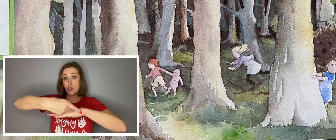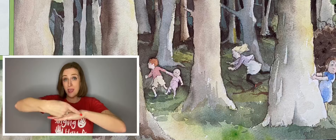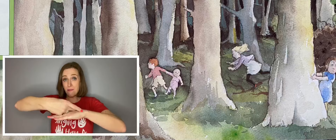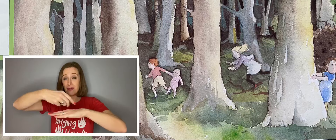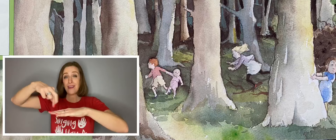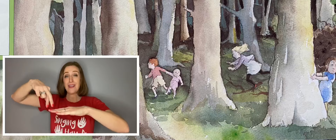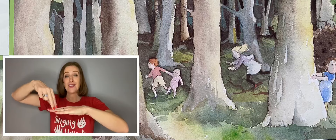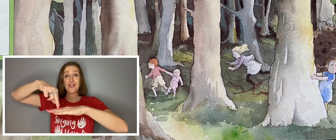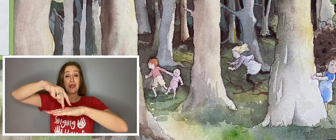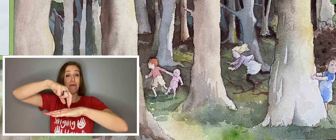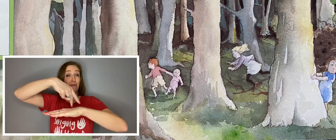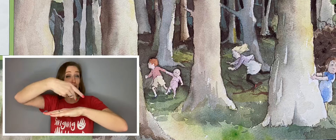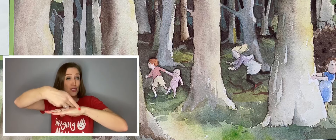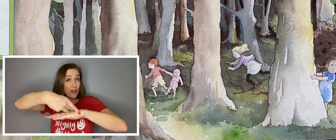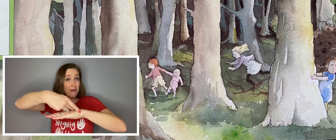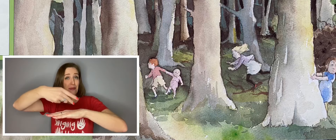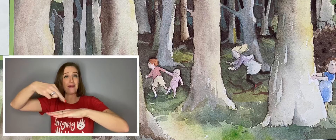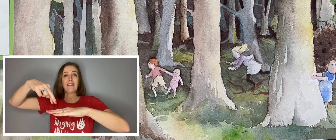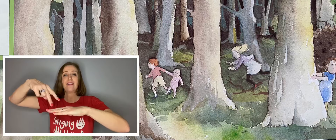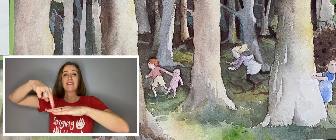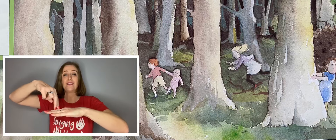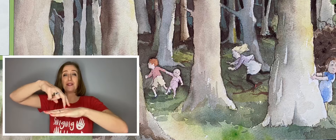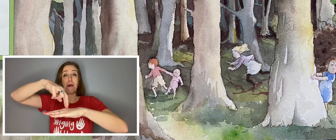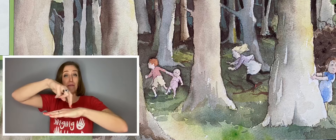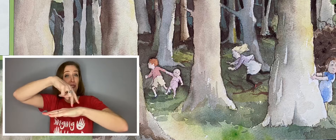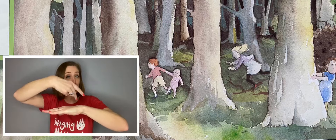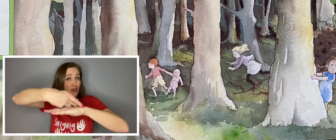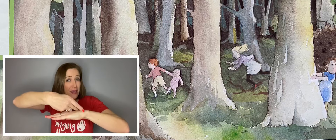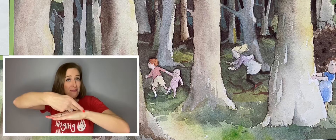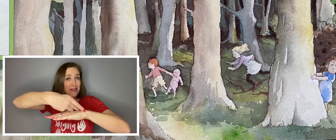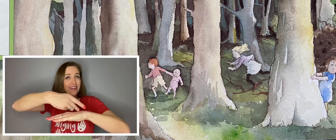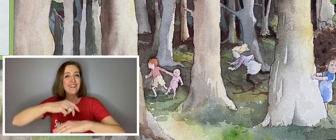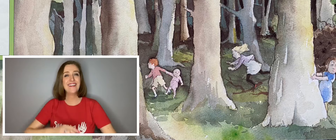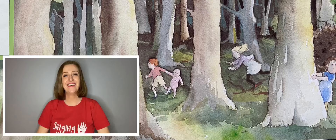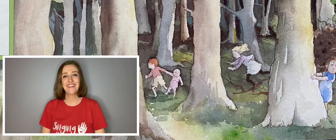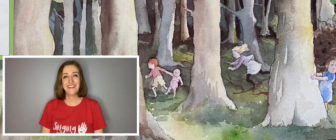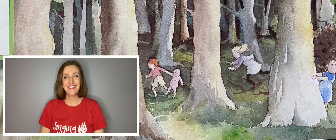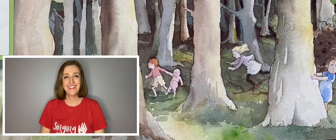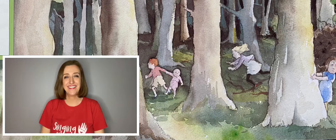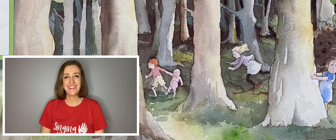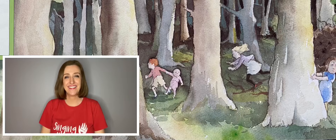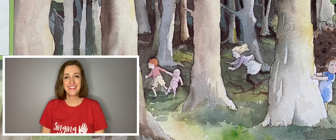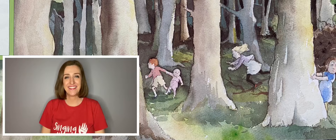Stumble trip, stumble trip, stumble trip.